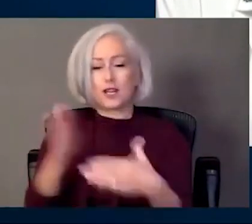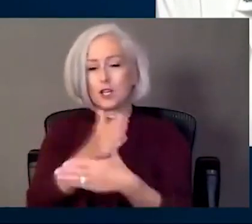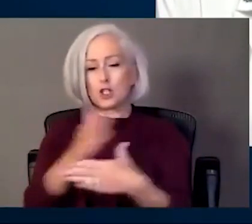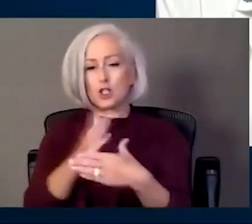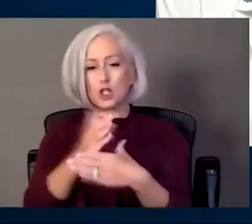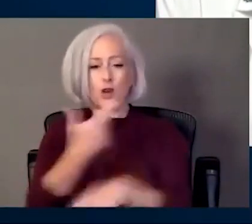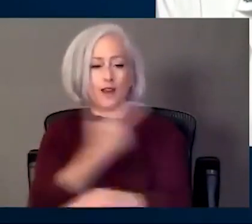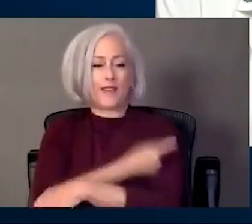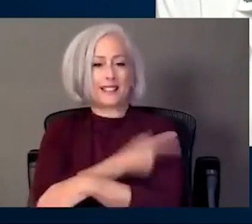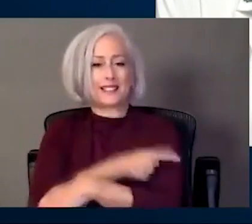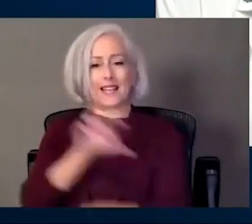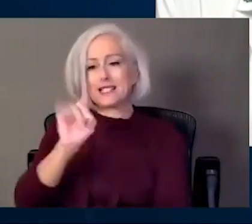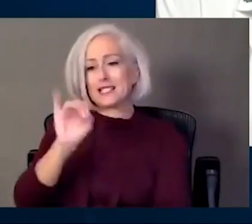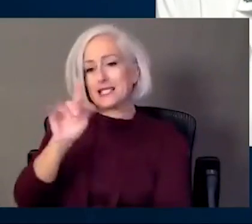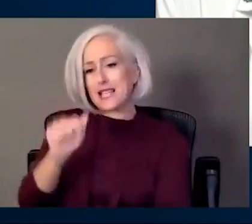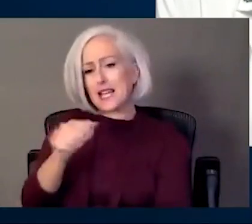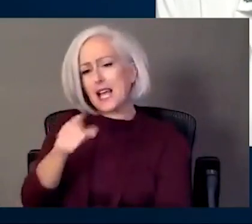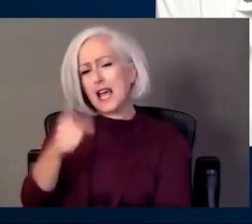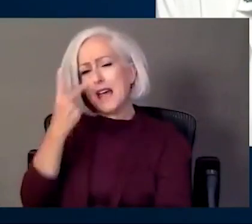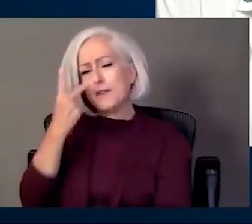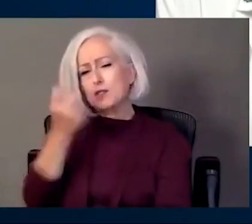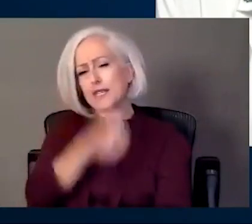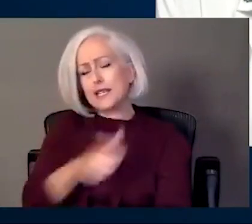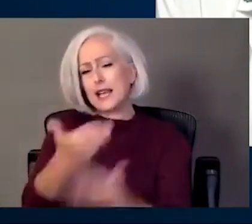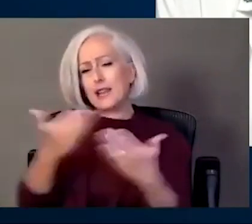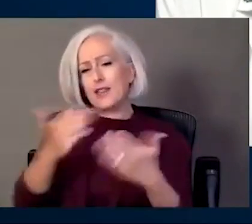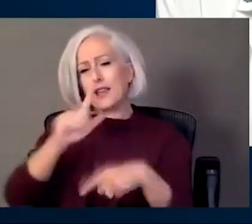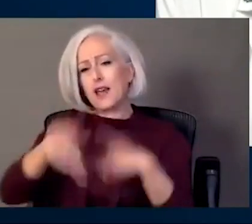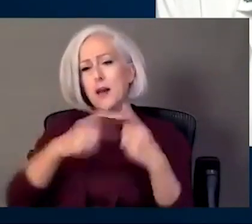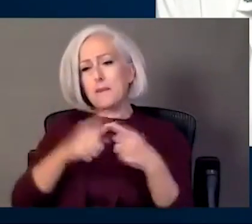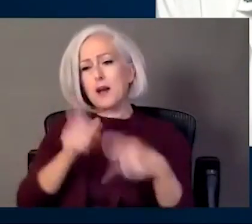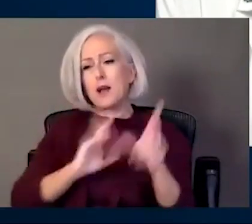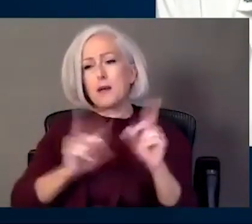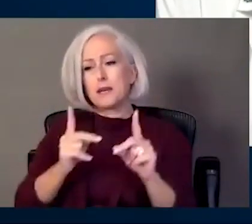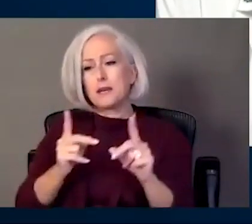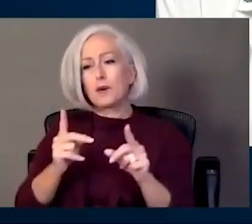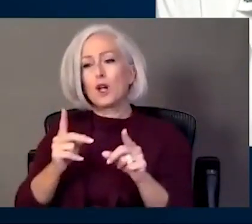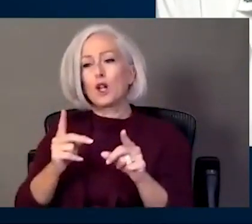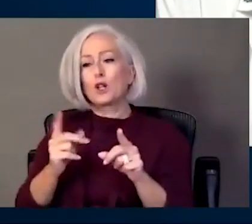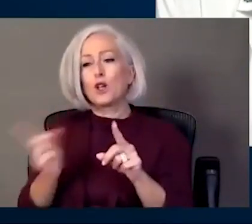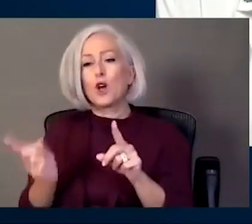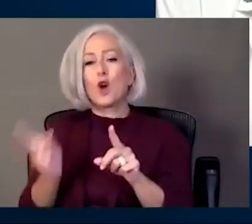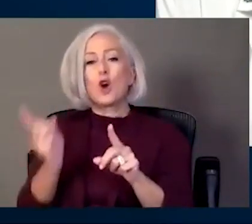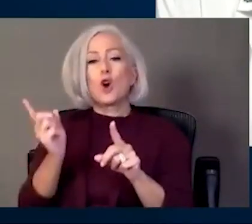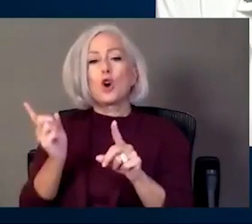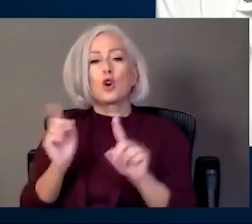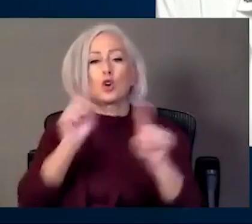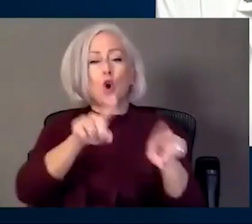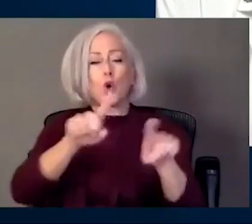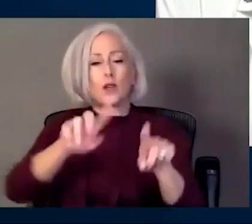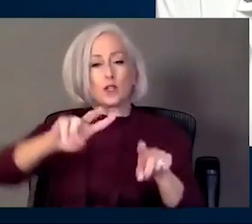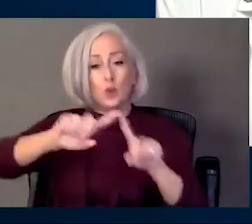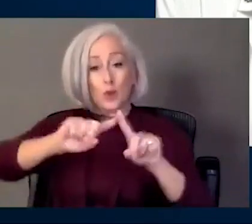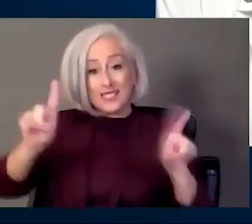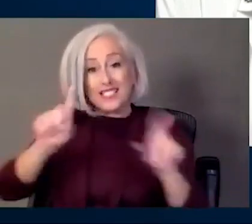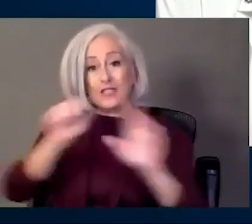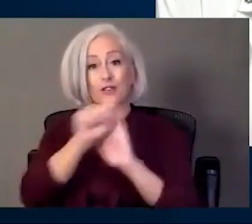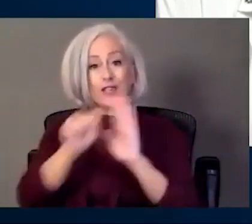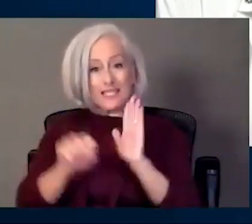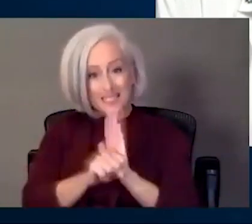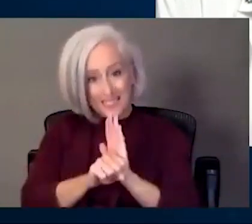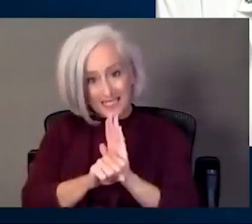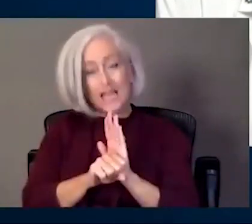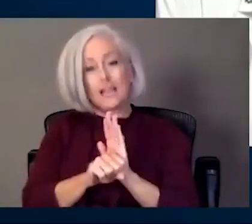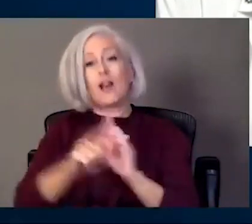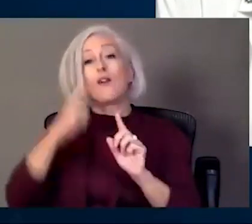seen anything about residents jumping state lines potentially to get a third shot, since the states are tracking their